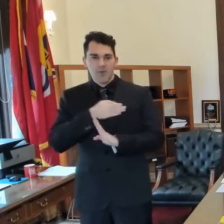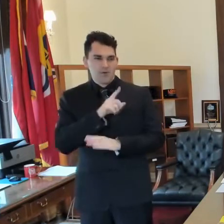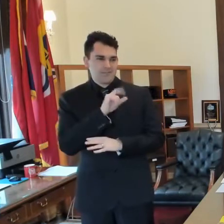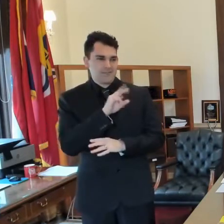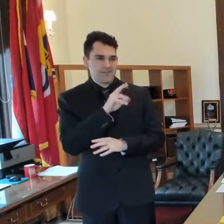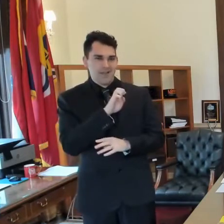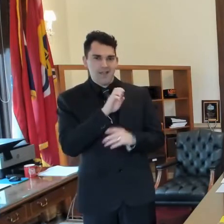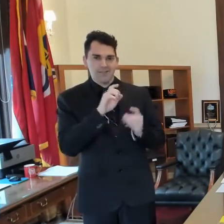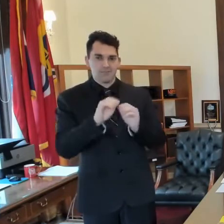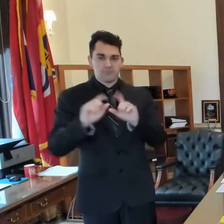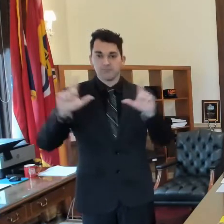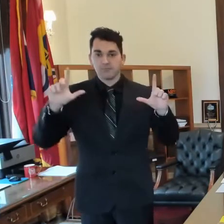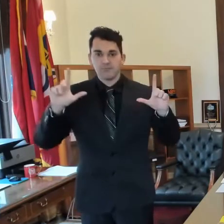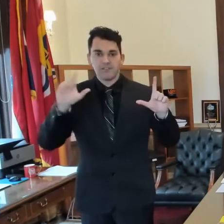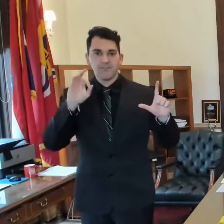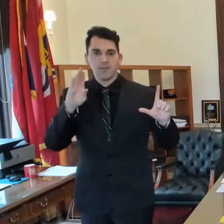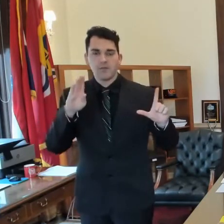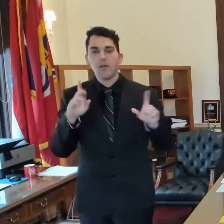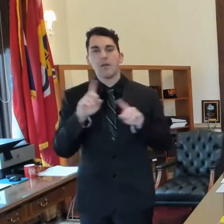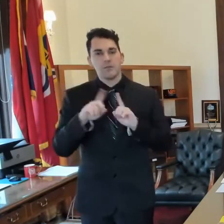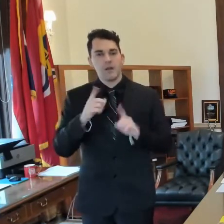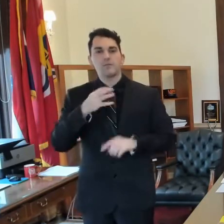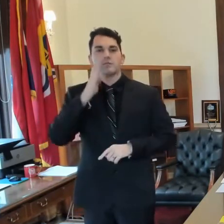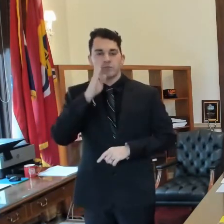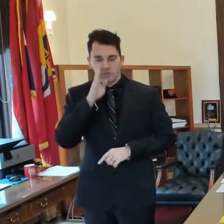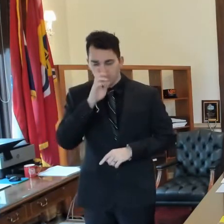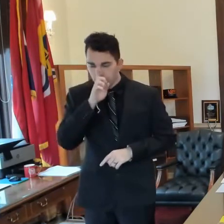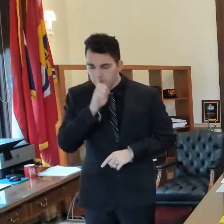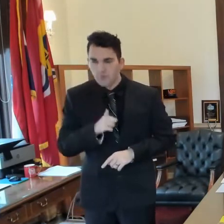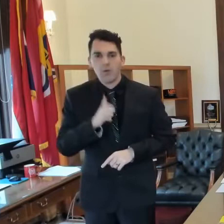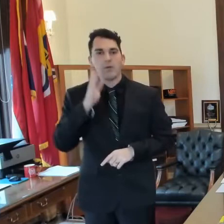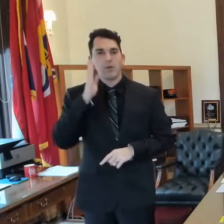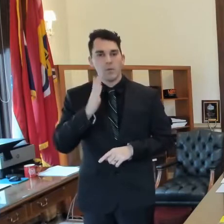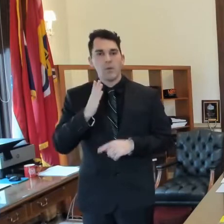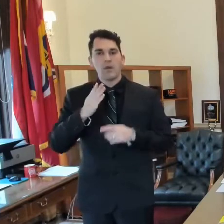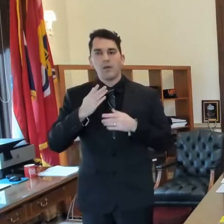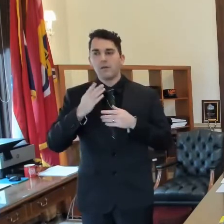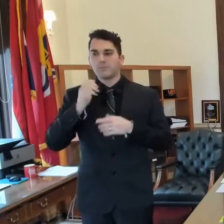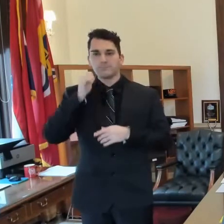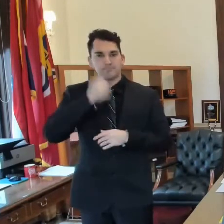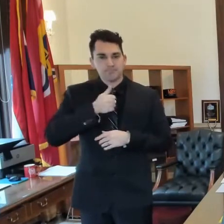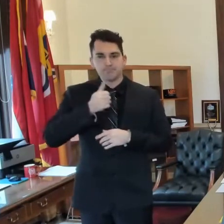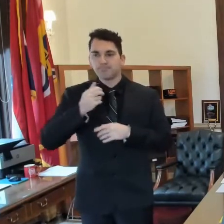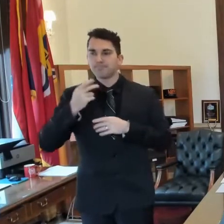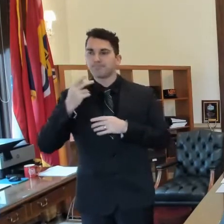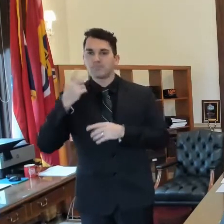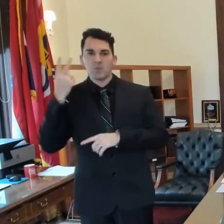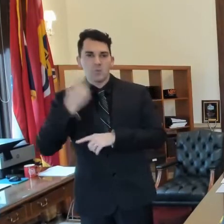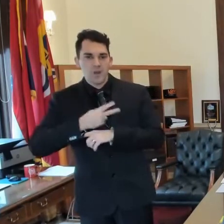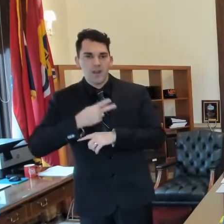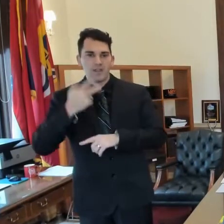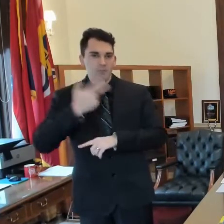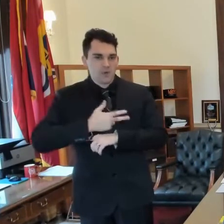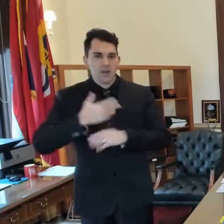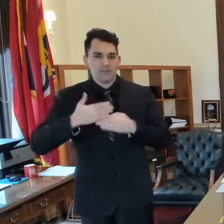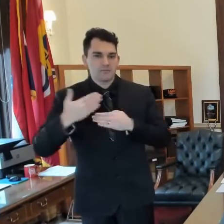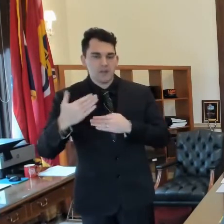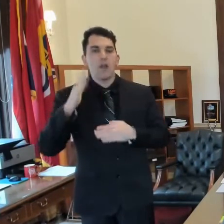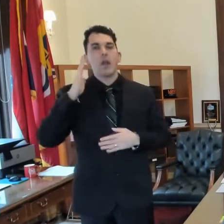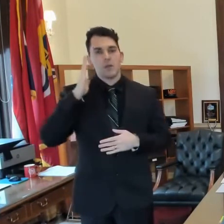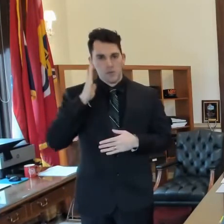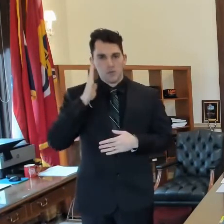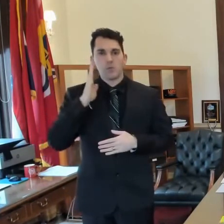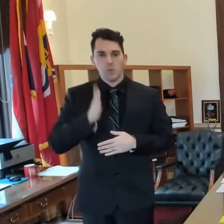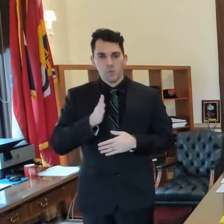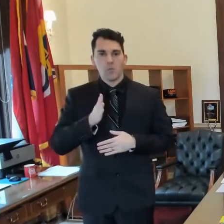in the next few days. So you can keep checking back on the state's website in order to get an appointment for next Thursday and Friday,